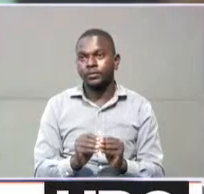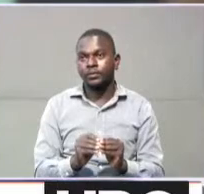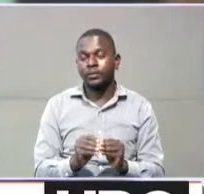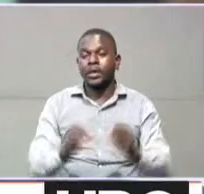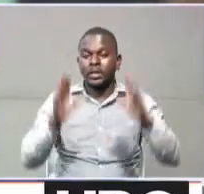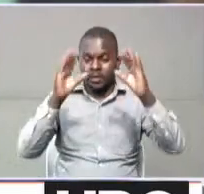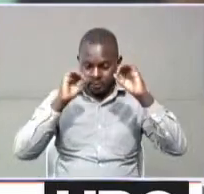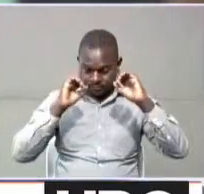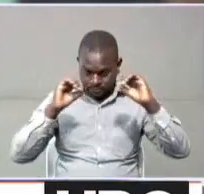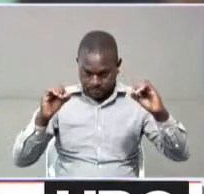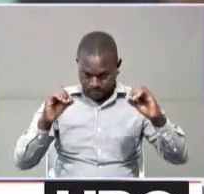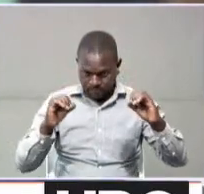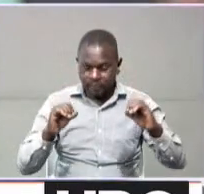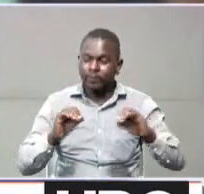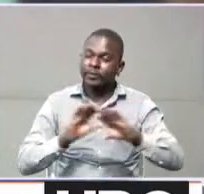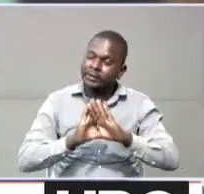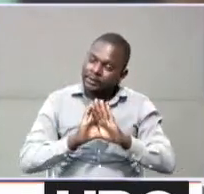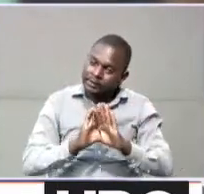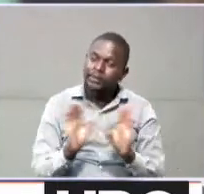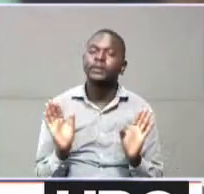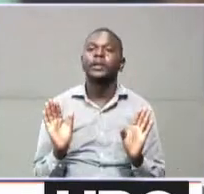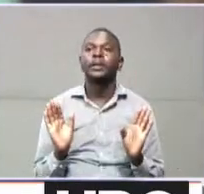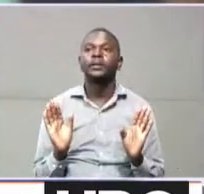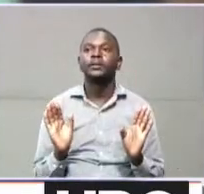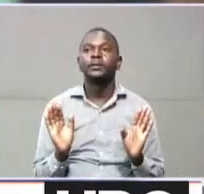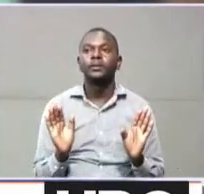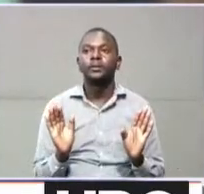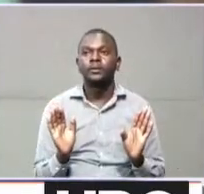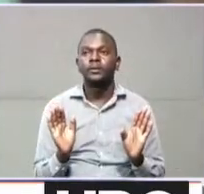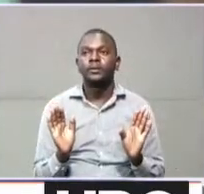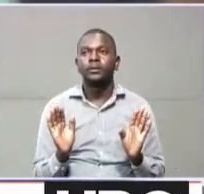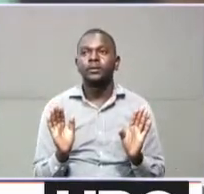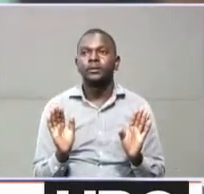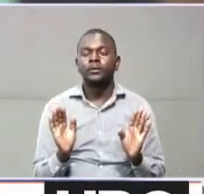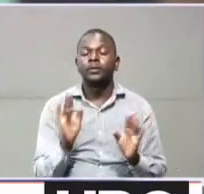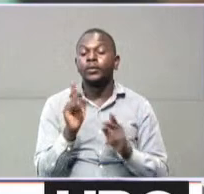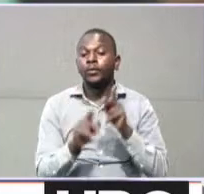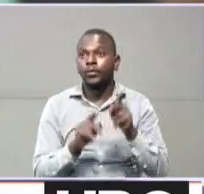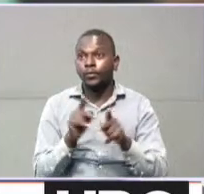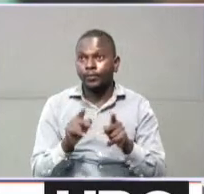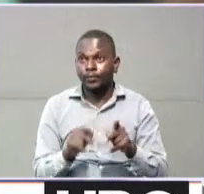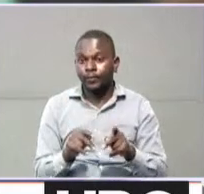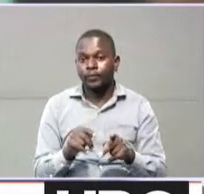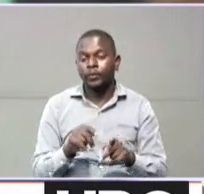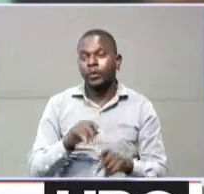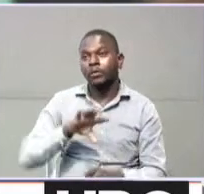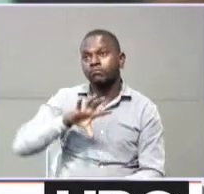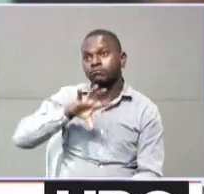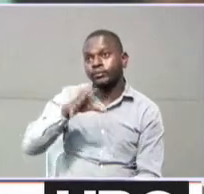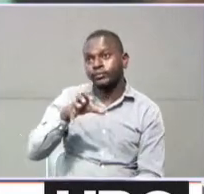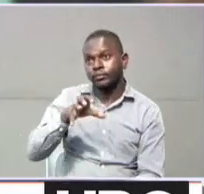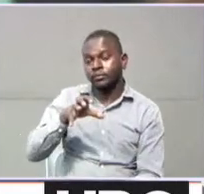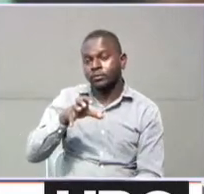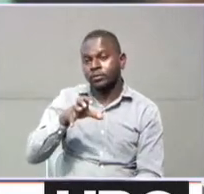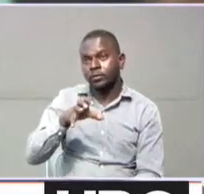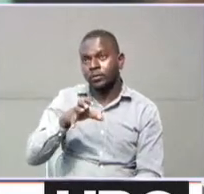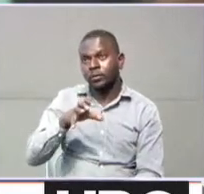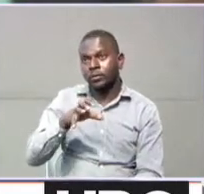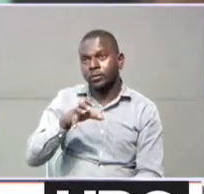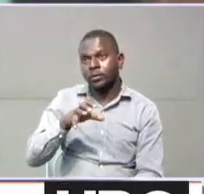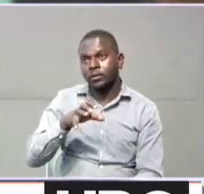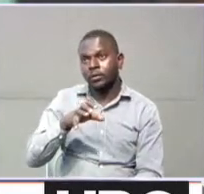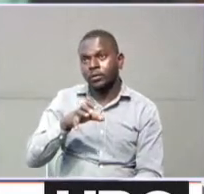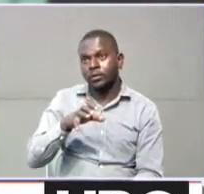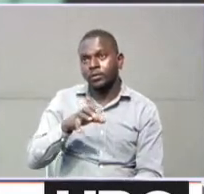the president has been categorical that those people of those regions were